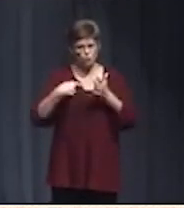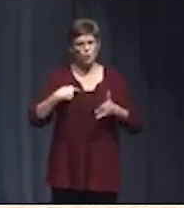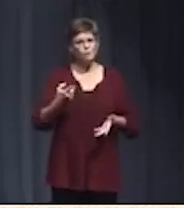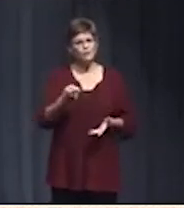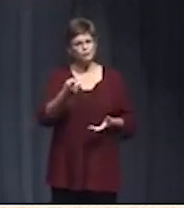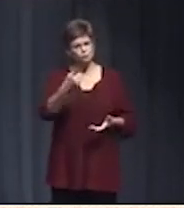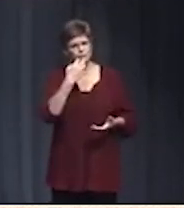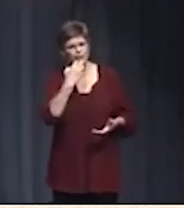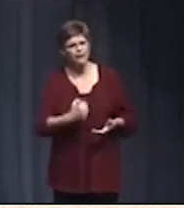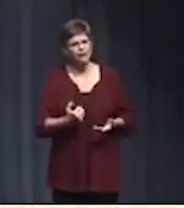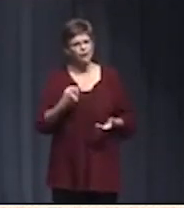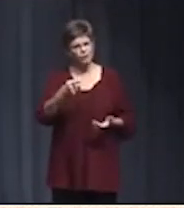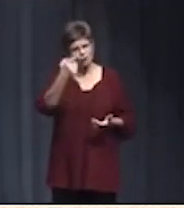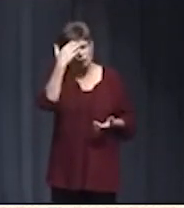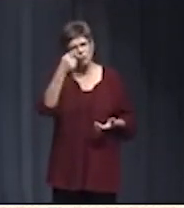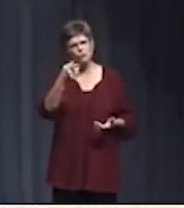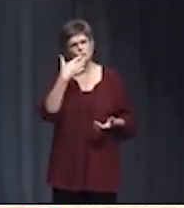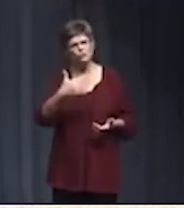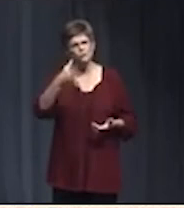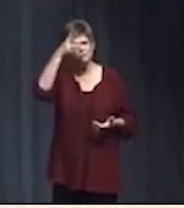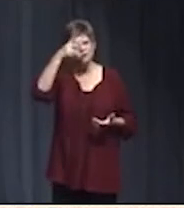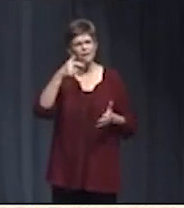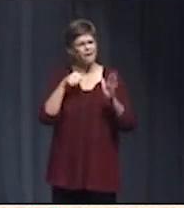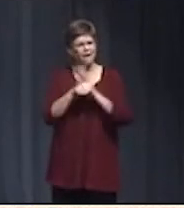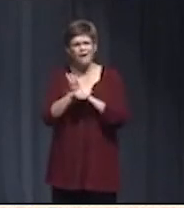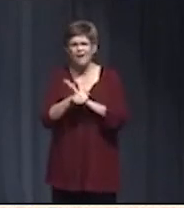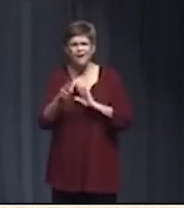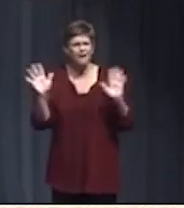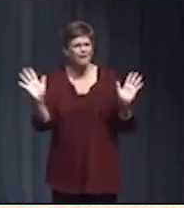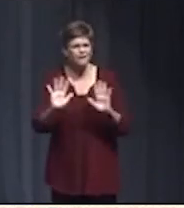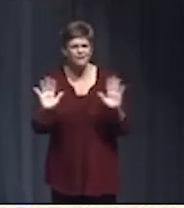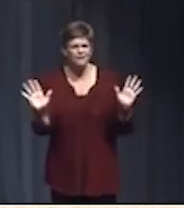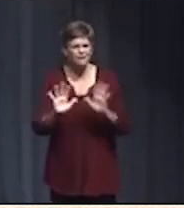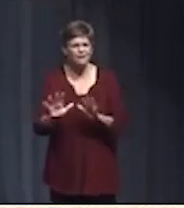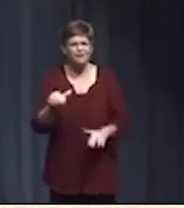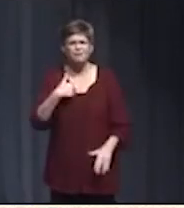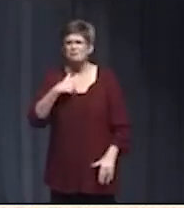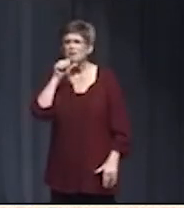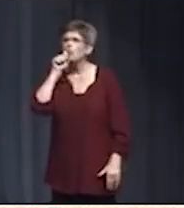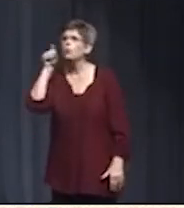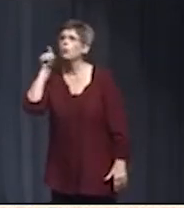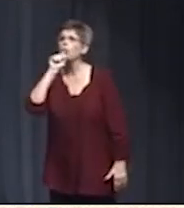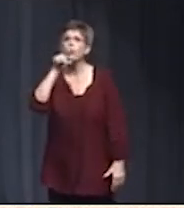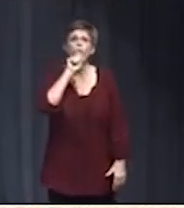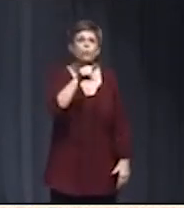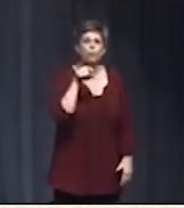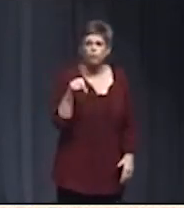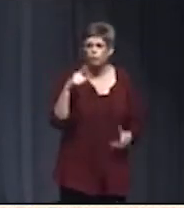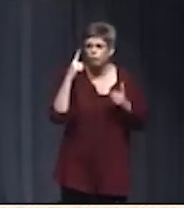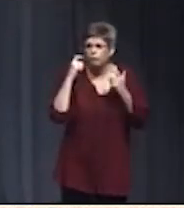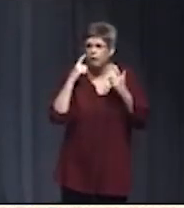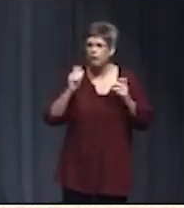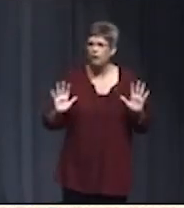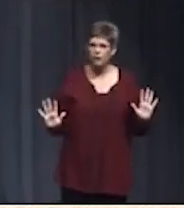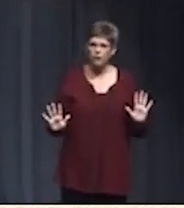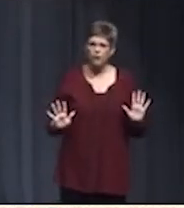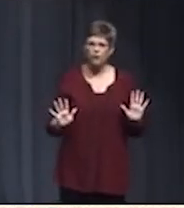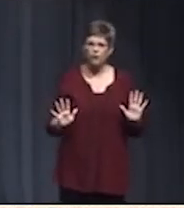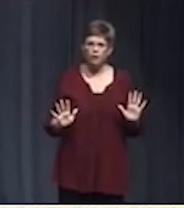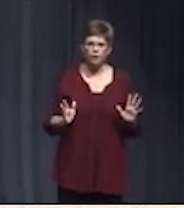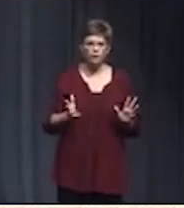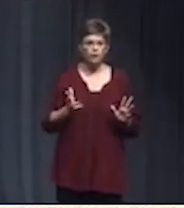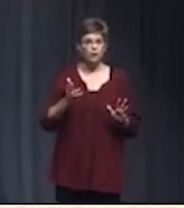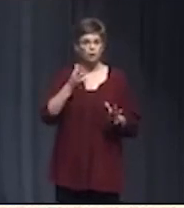But you don't need to hide this from me. I'm not going to tell anybody. And as far as she